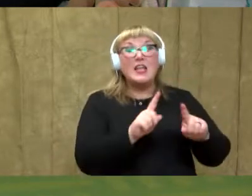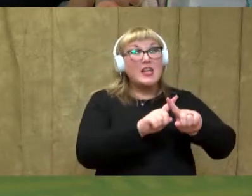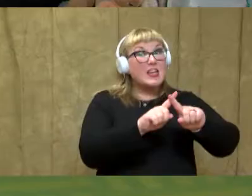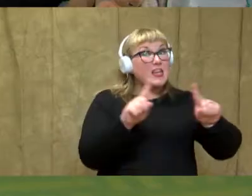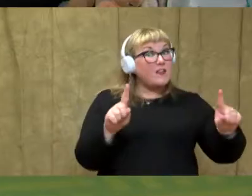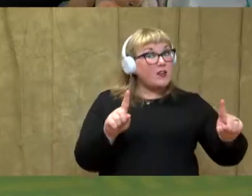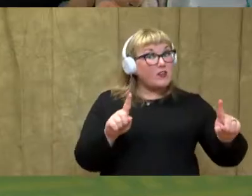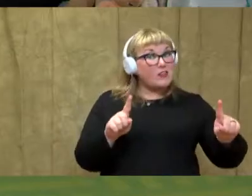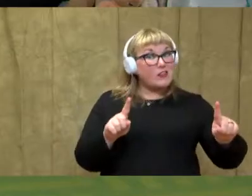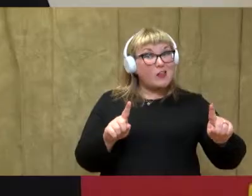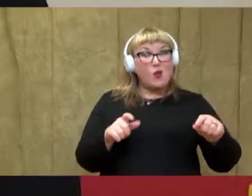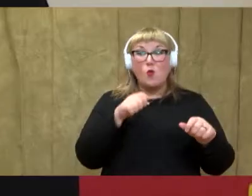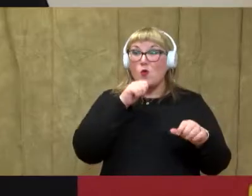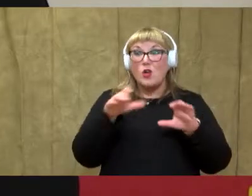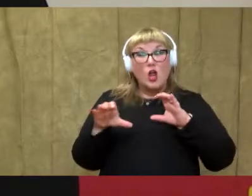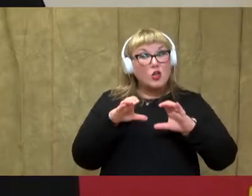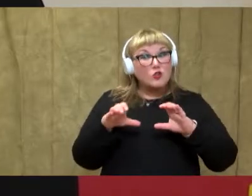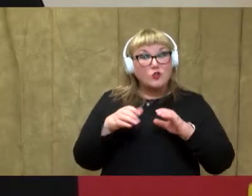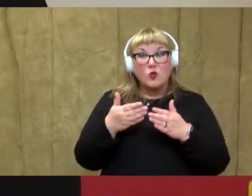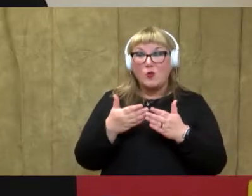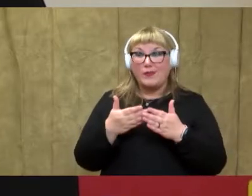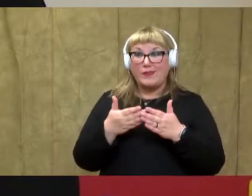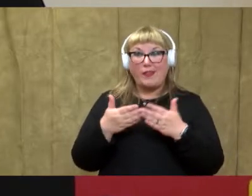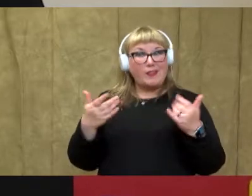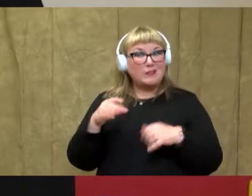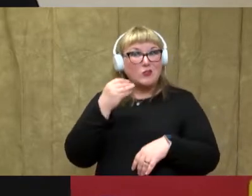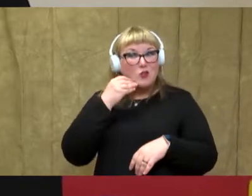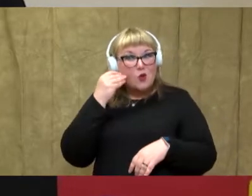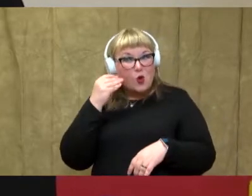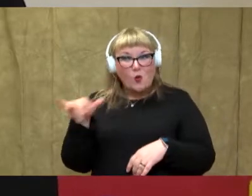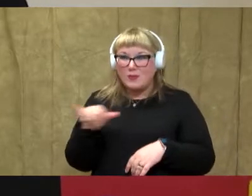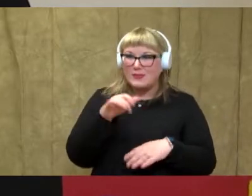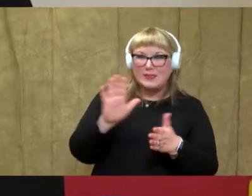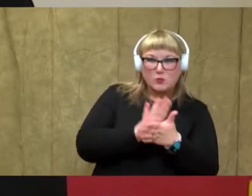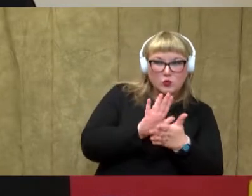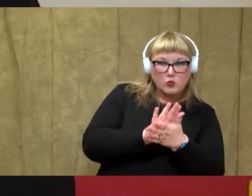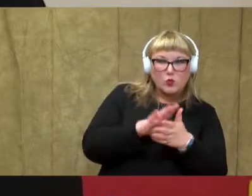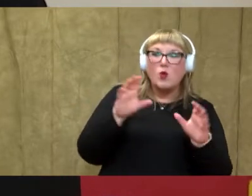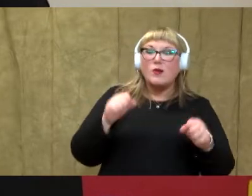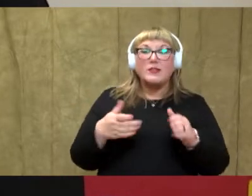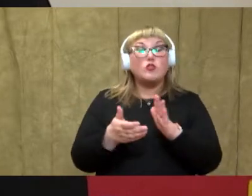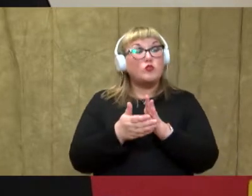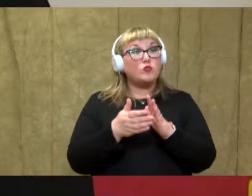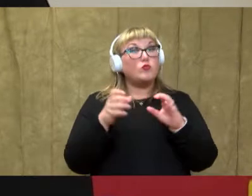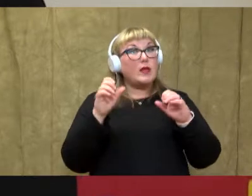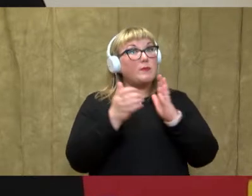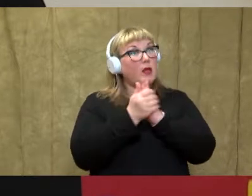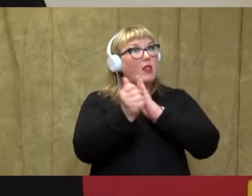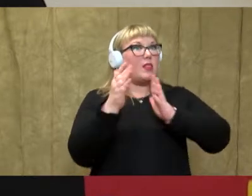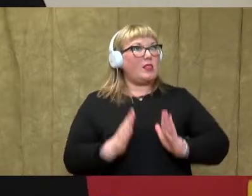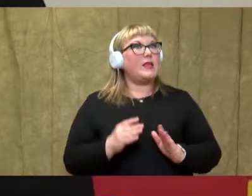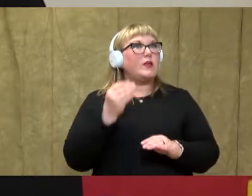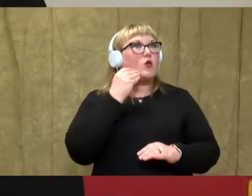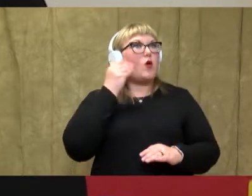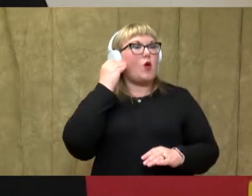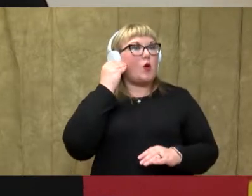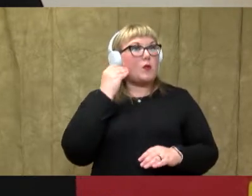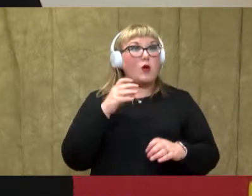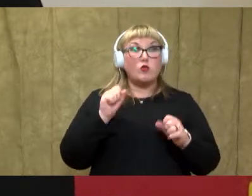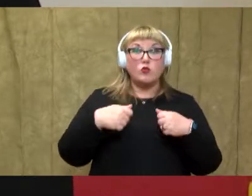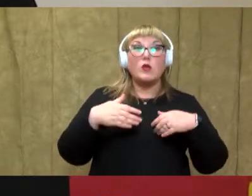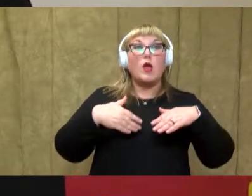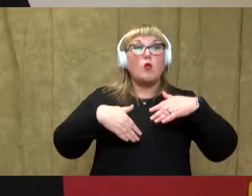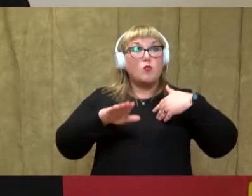those particular things at home, you can still be a leader in your home. You can wait instead of running. You can walk in